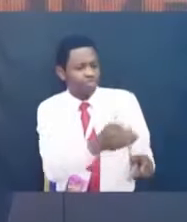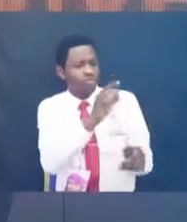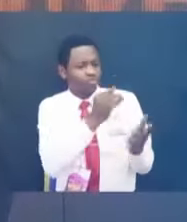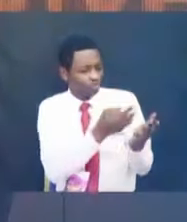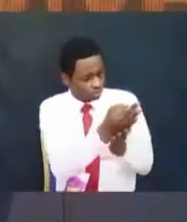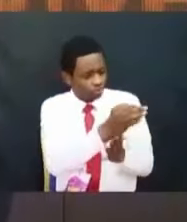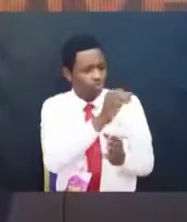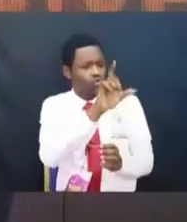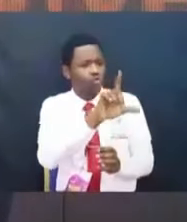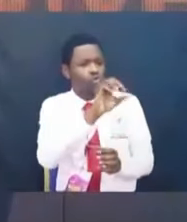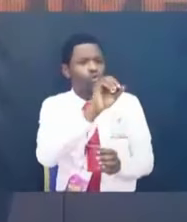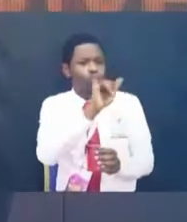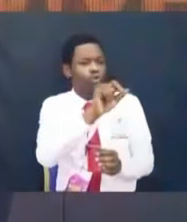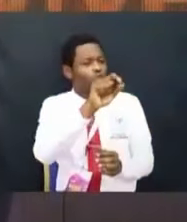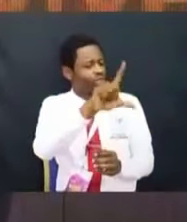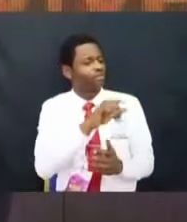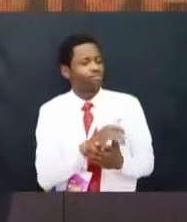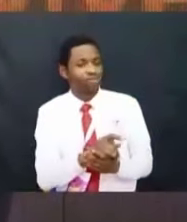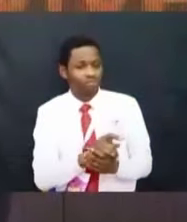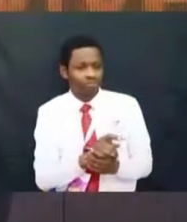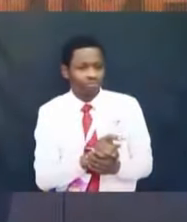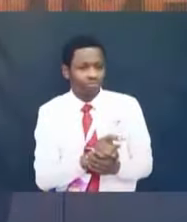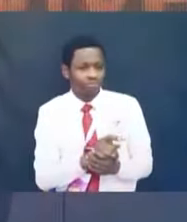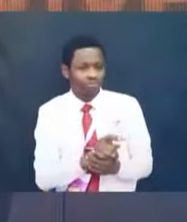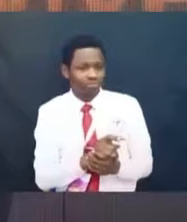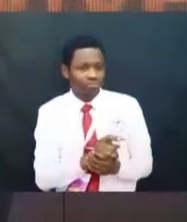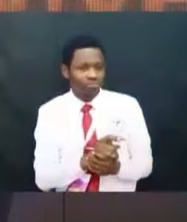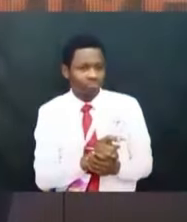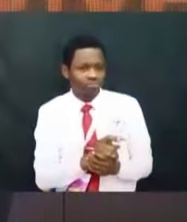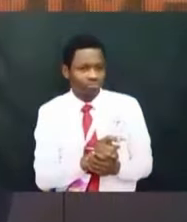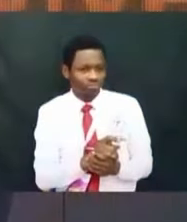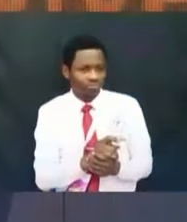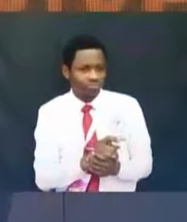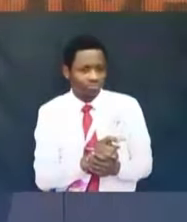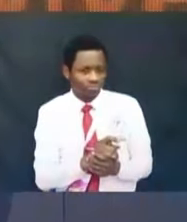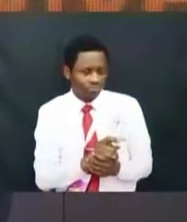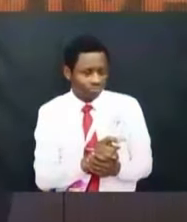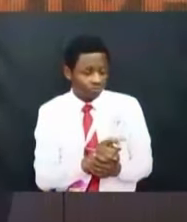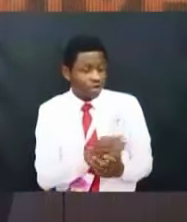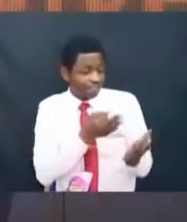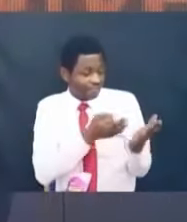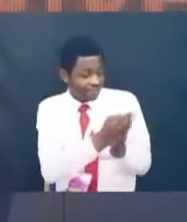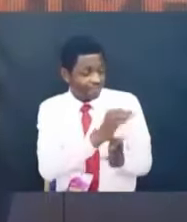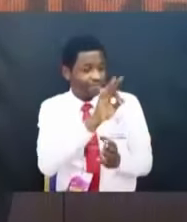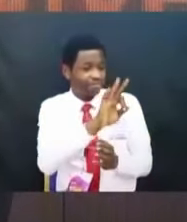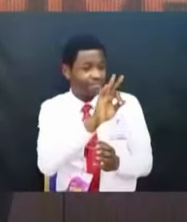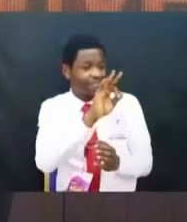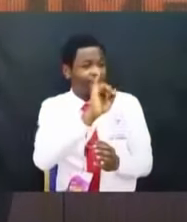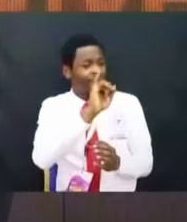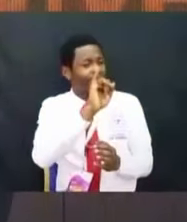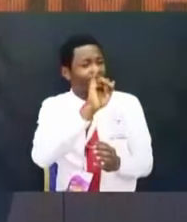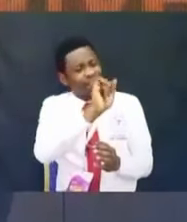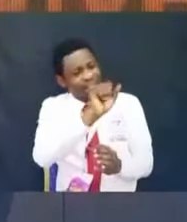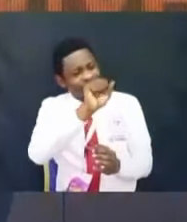someone is loyal, we are saying that somebody is faithful. But loyalty goes further than faithfulness. We are saying that